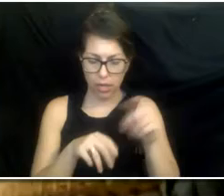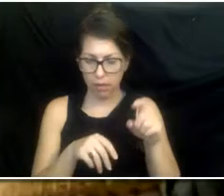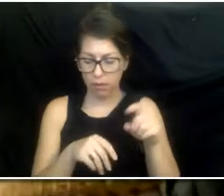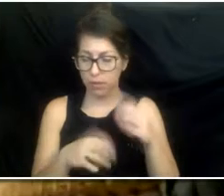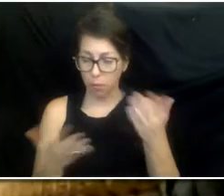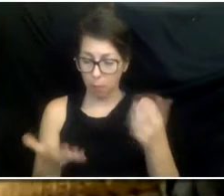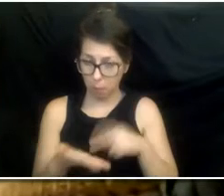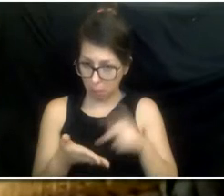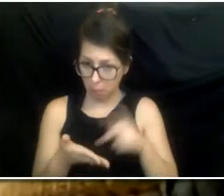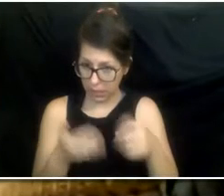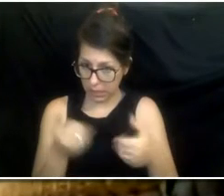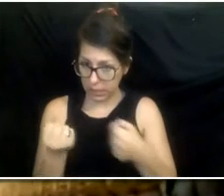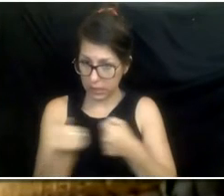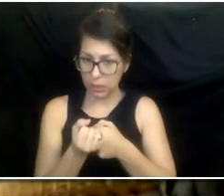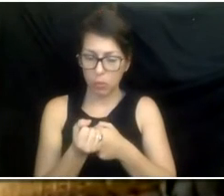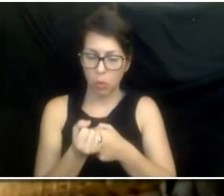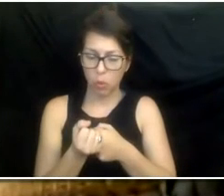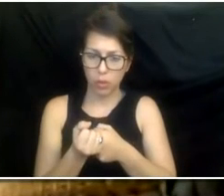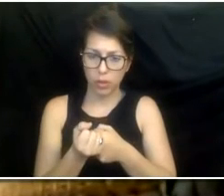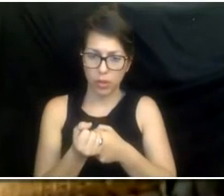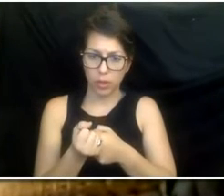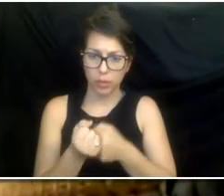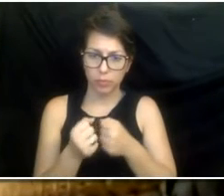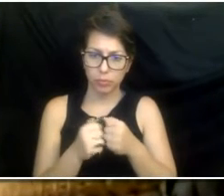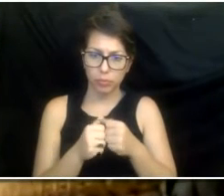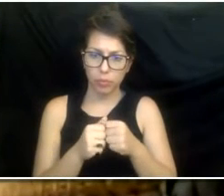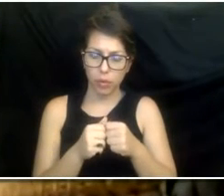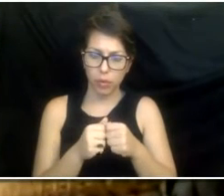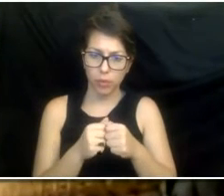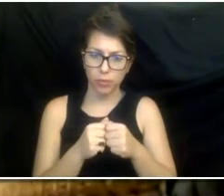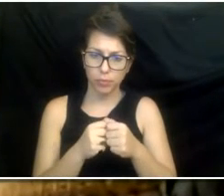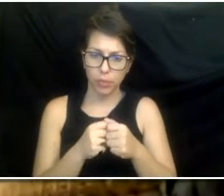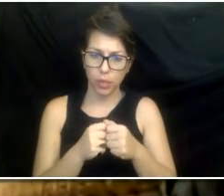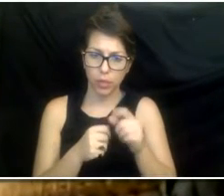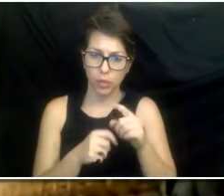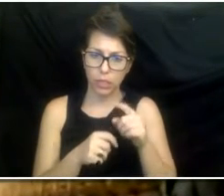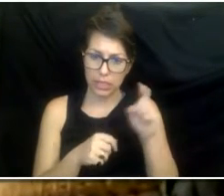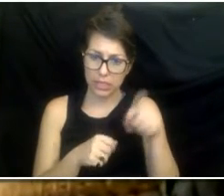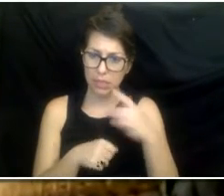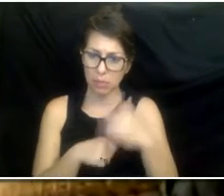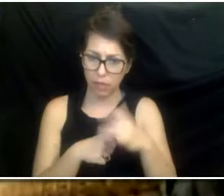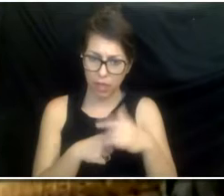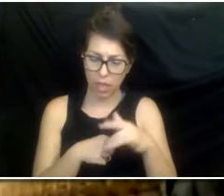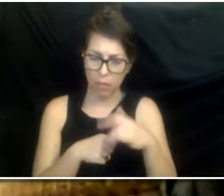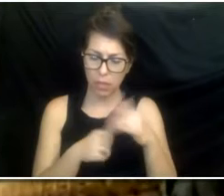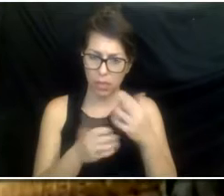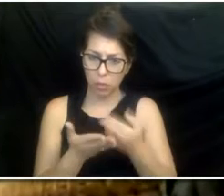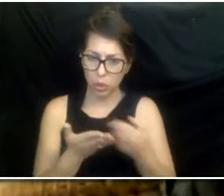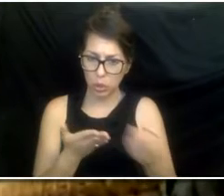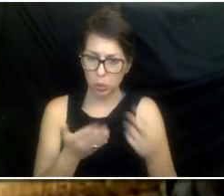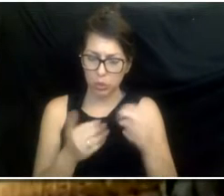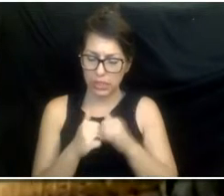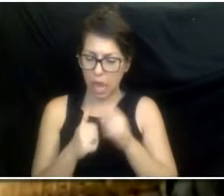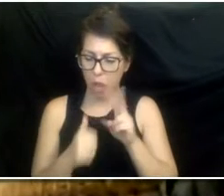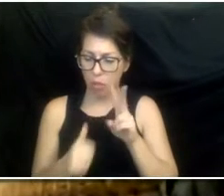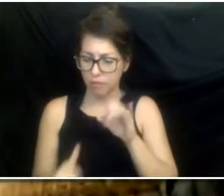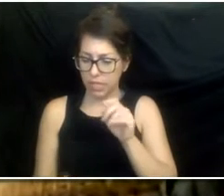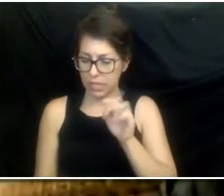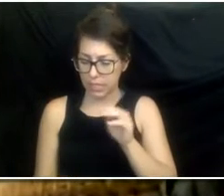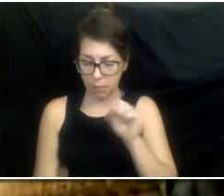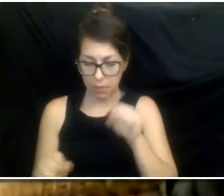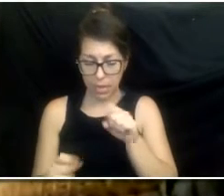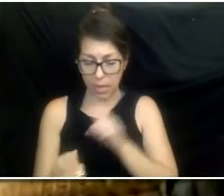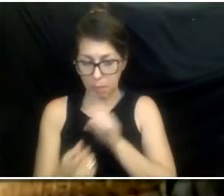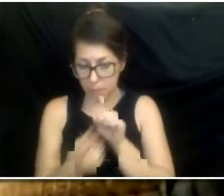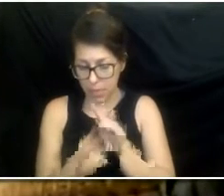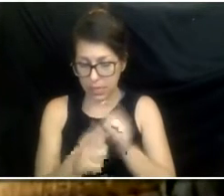and um you know we interact with OCA and and and you know that world better than I do um would